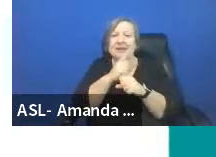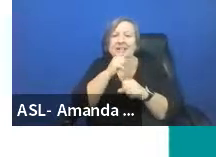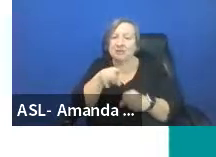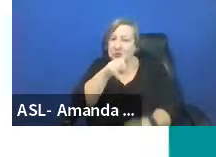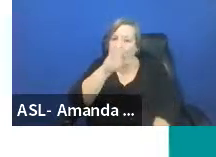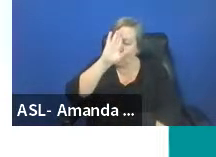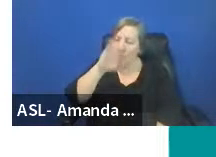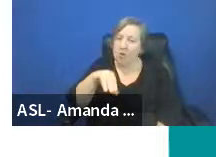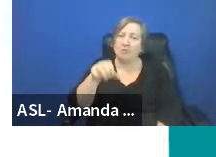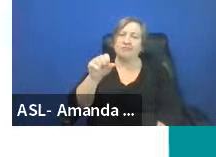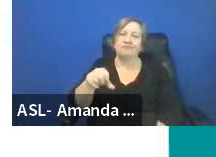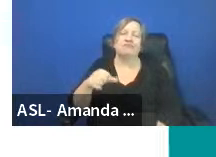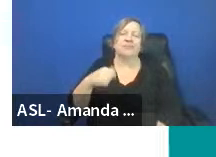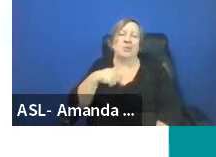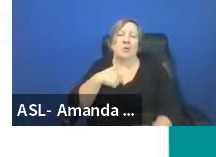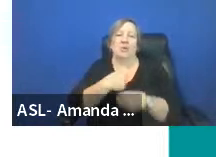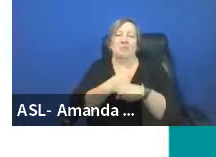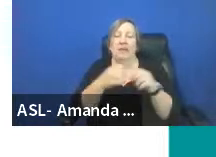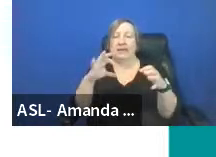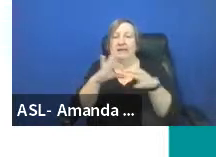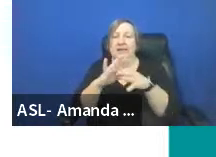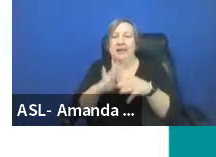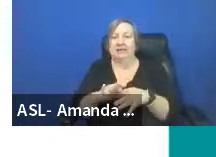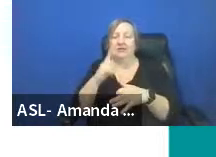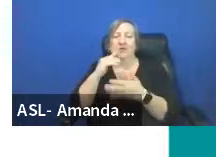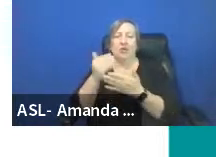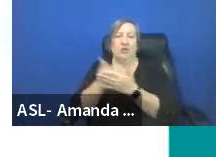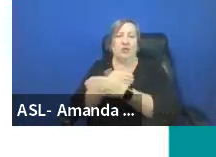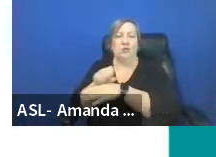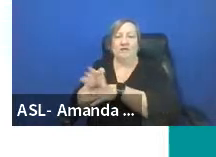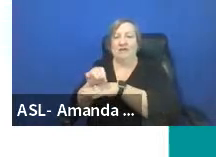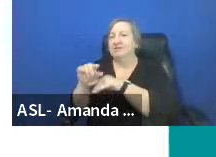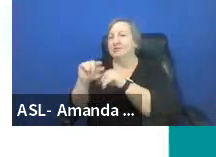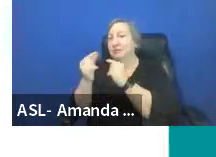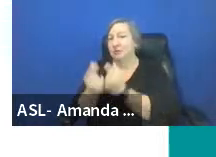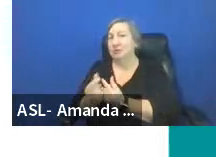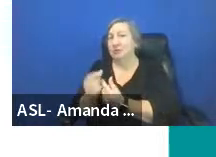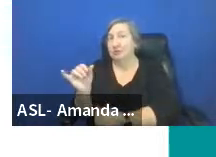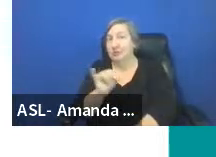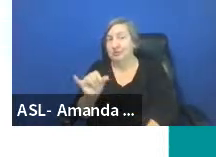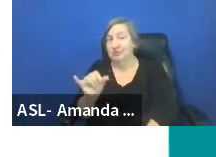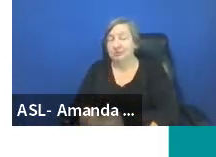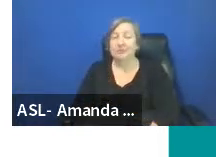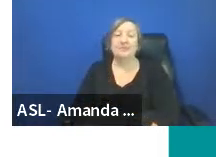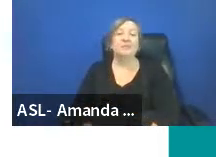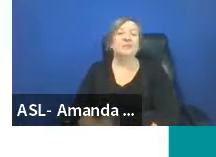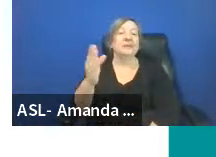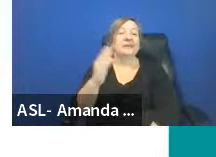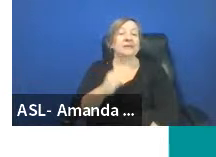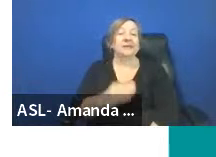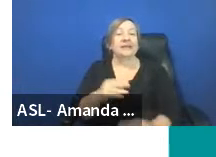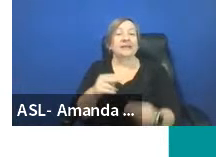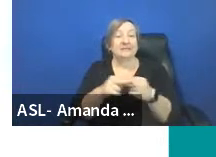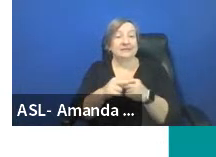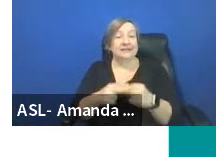know that we're making those connections for this new advisory group as well. Next slide.